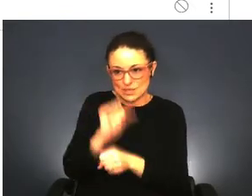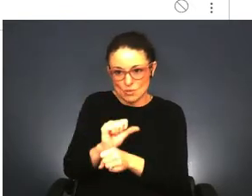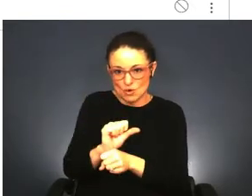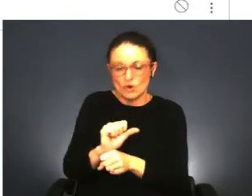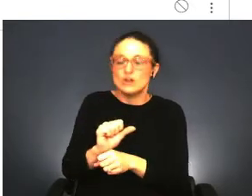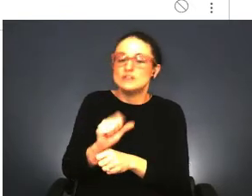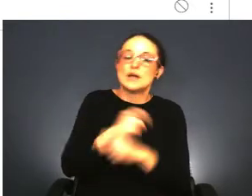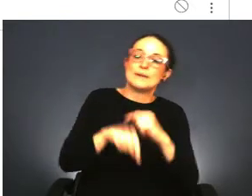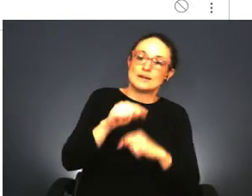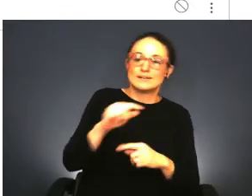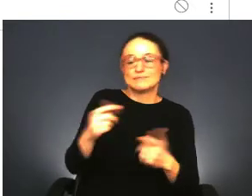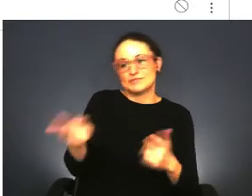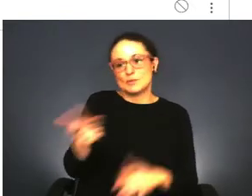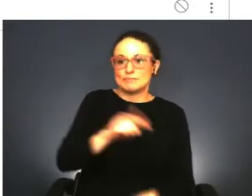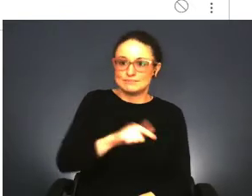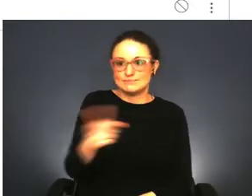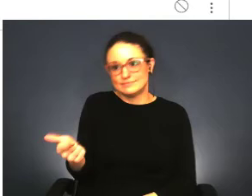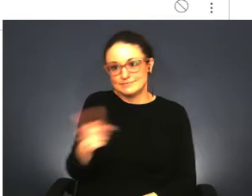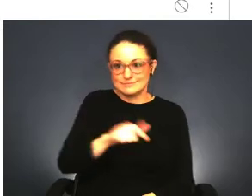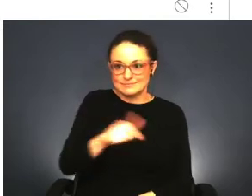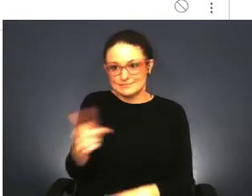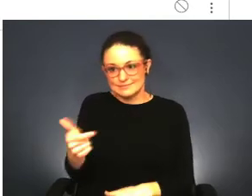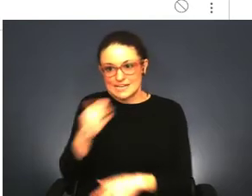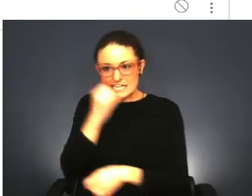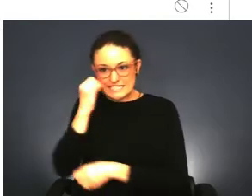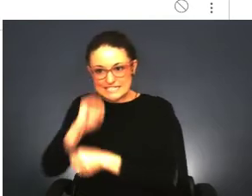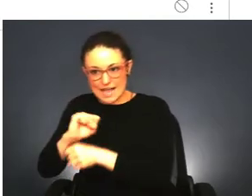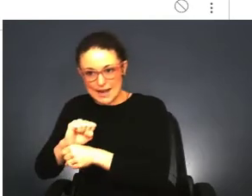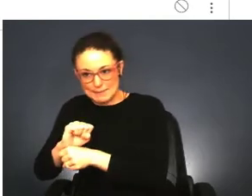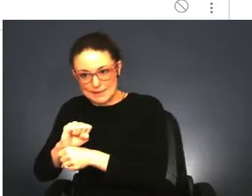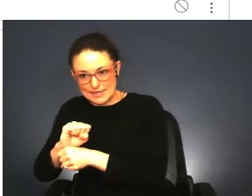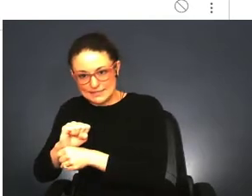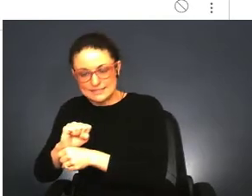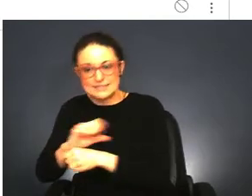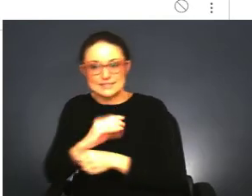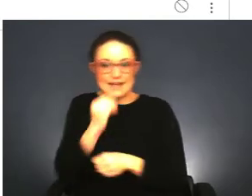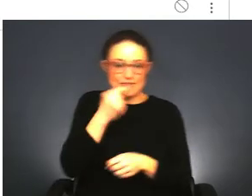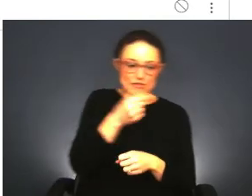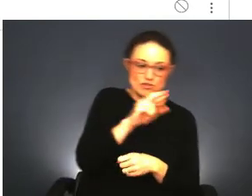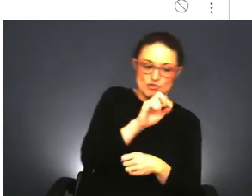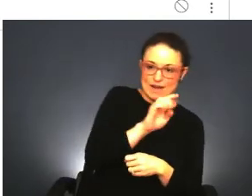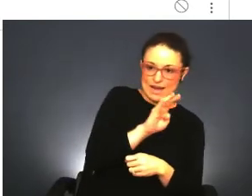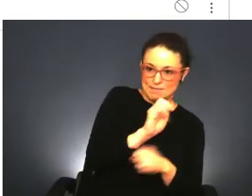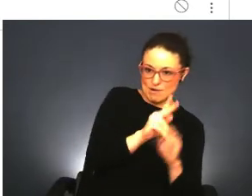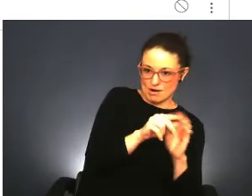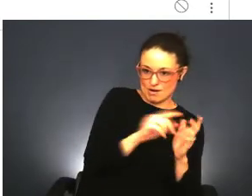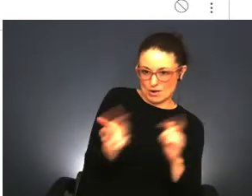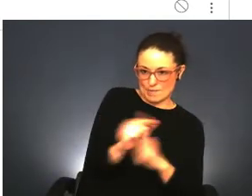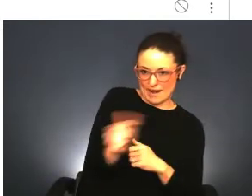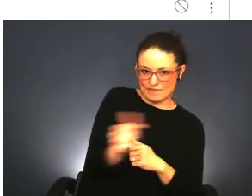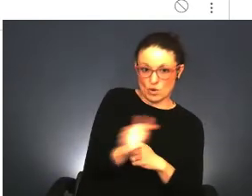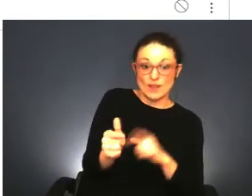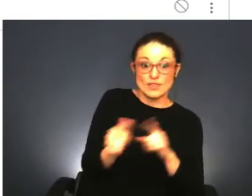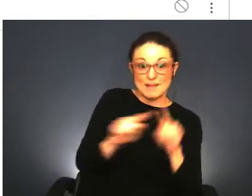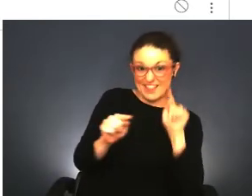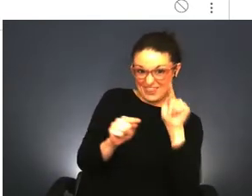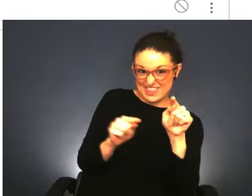back and forth between the assignments index page and the gradebook. So here's your index page. Look at what you